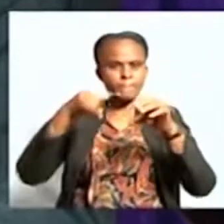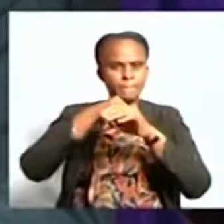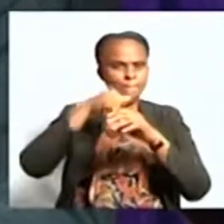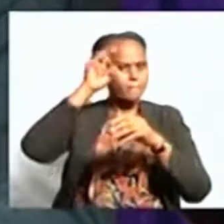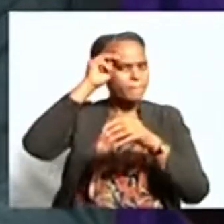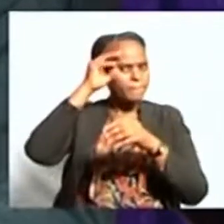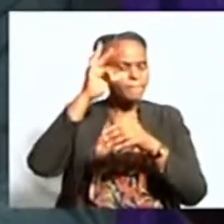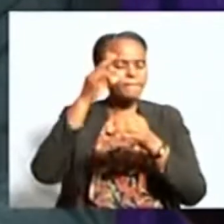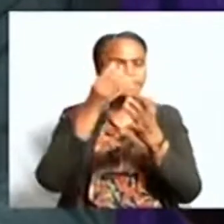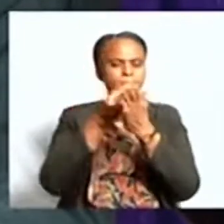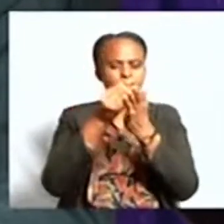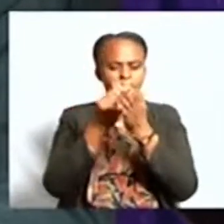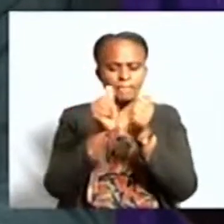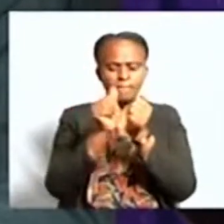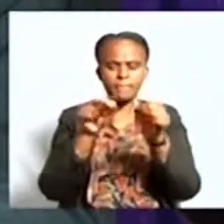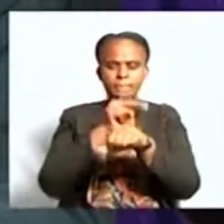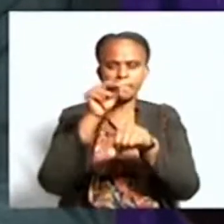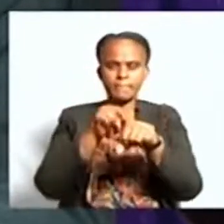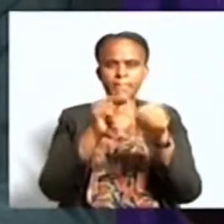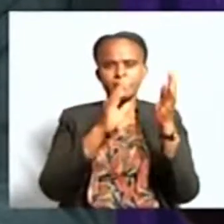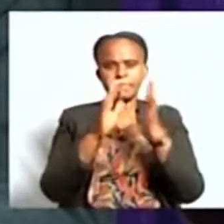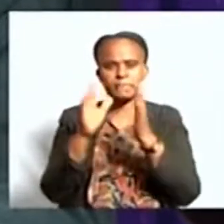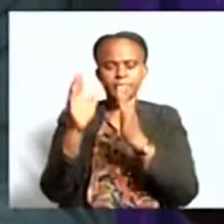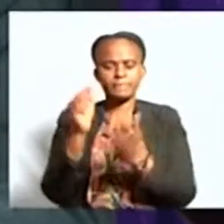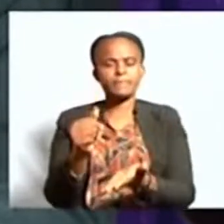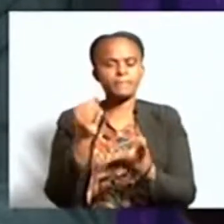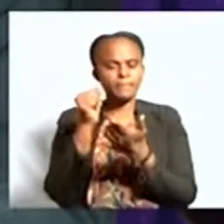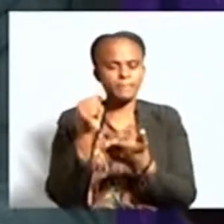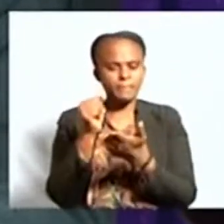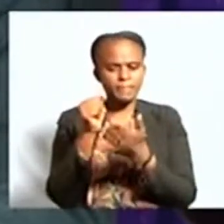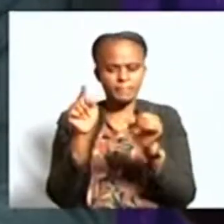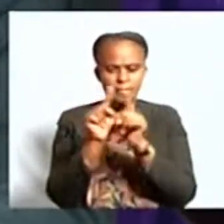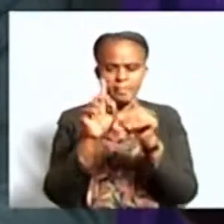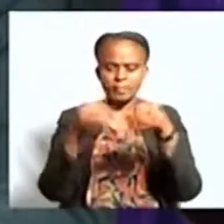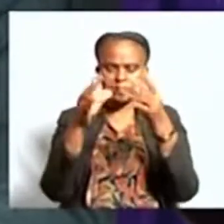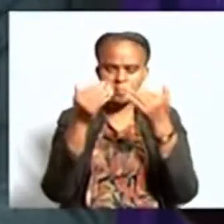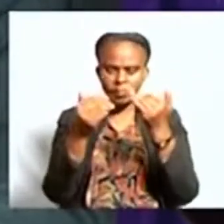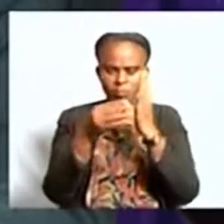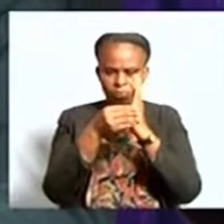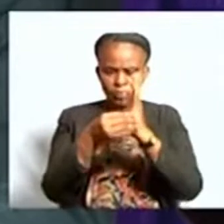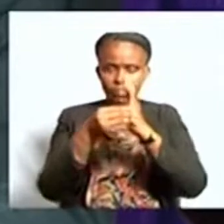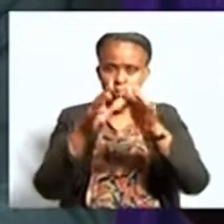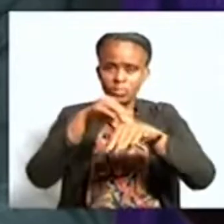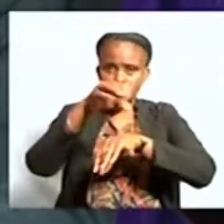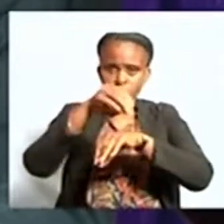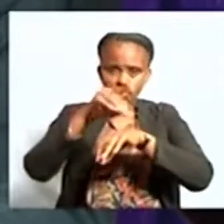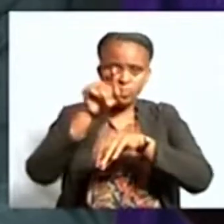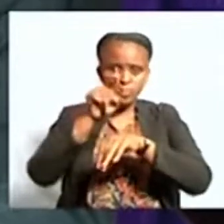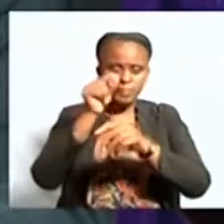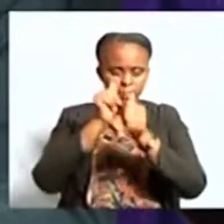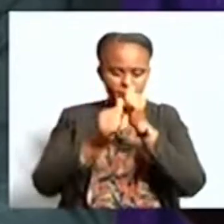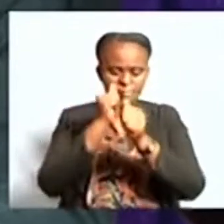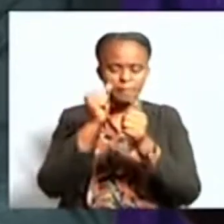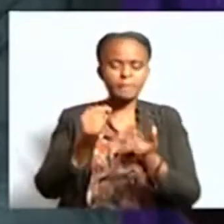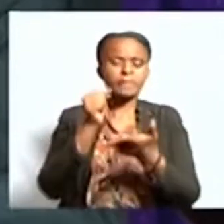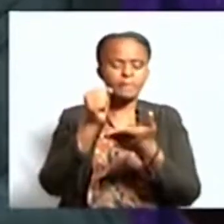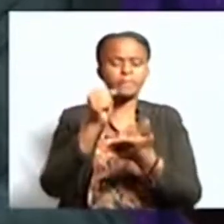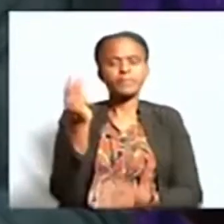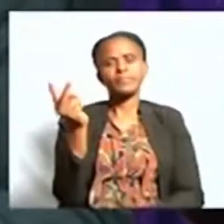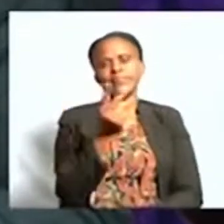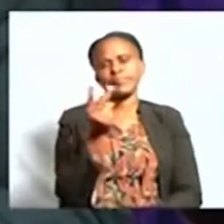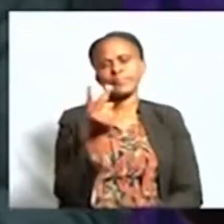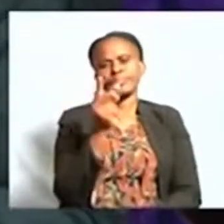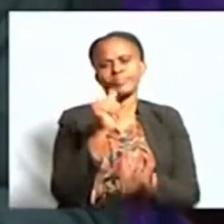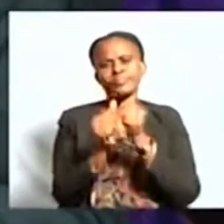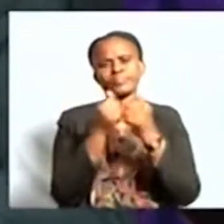Ministry of Finance and National Planning budgets to provide guidance on which budget line of the 2 that have